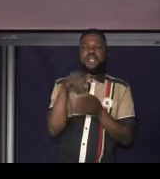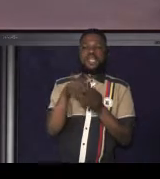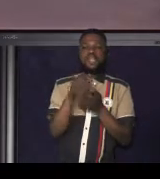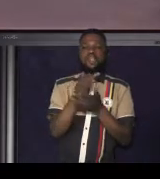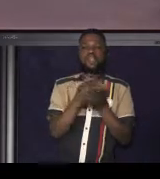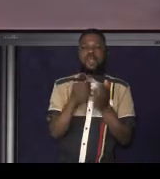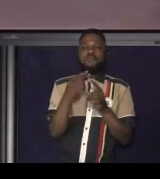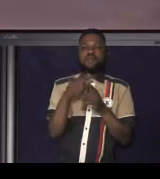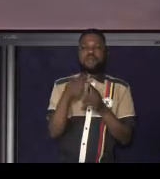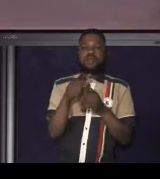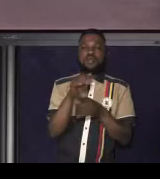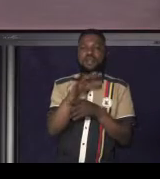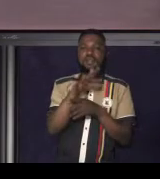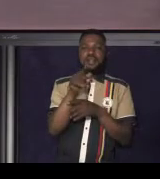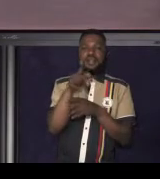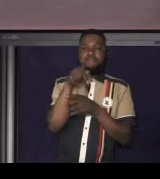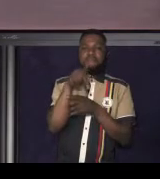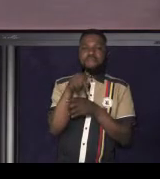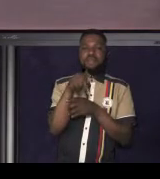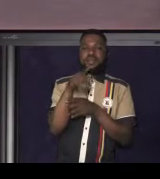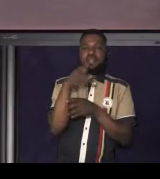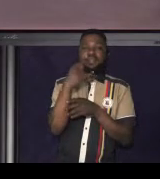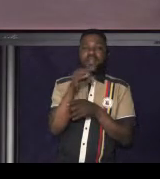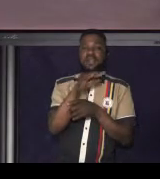In some words, the letter P